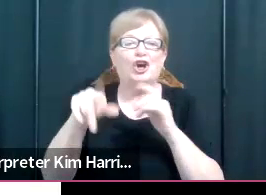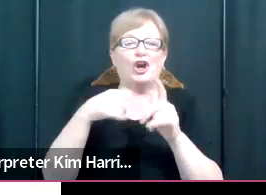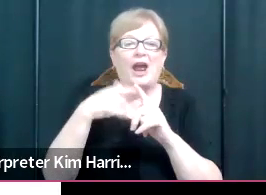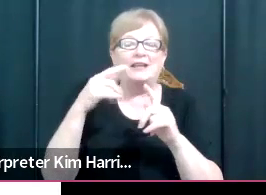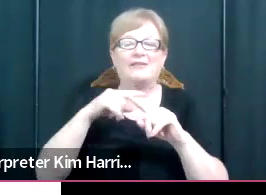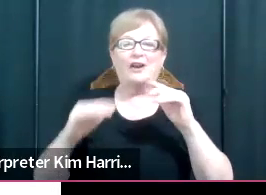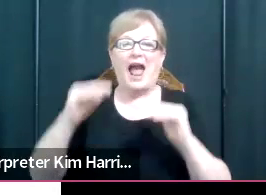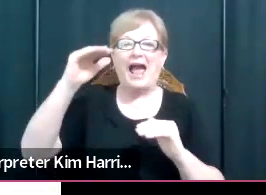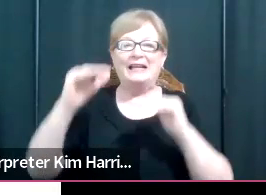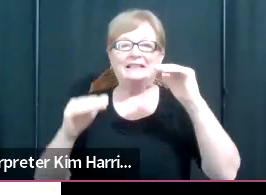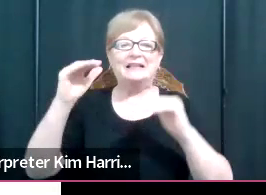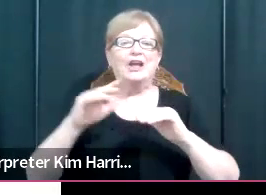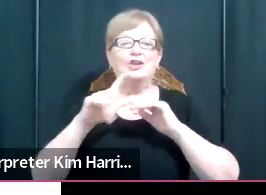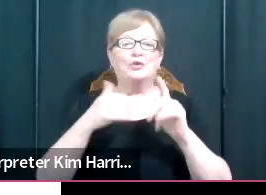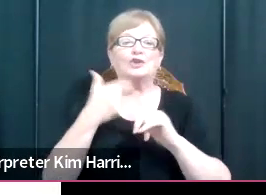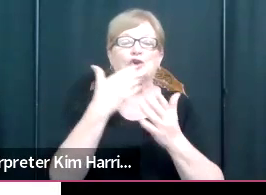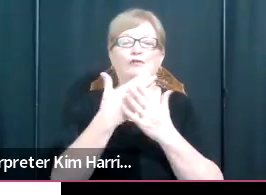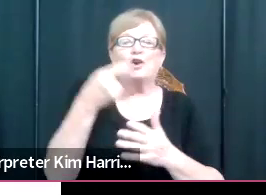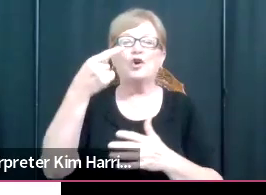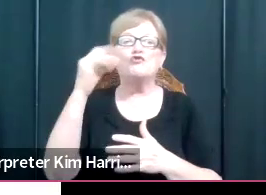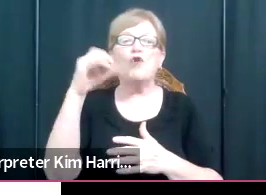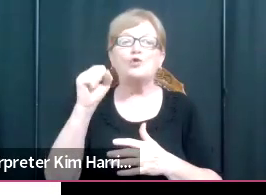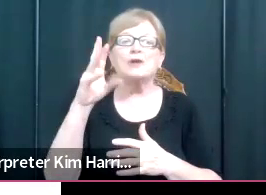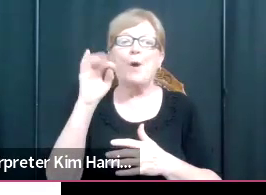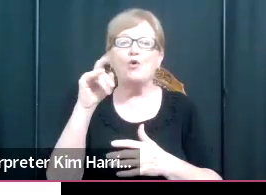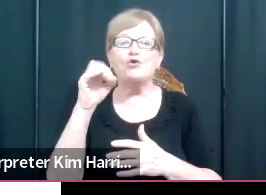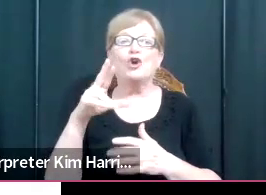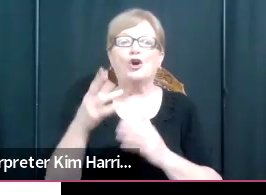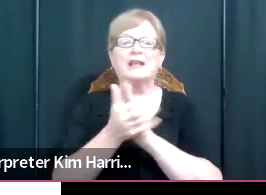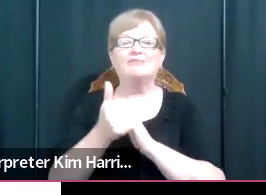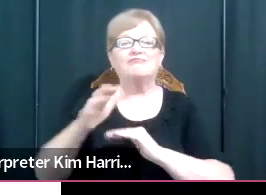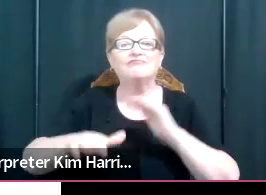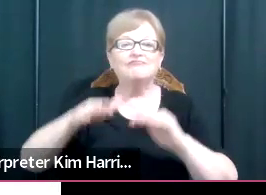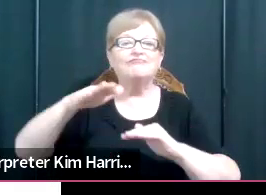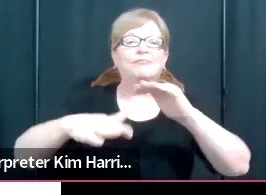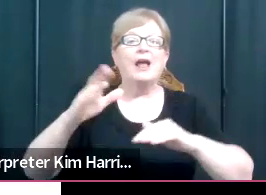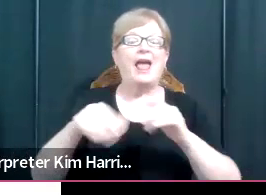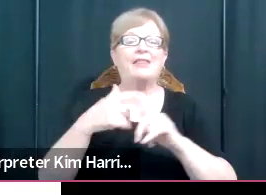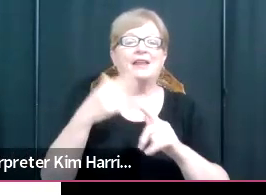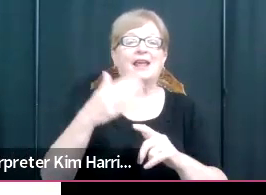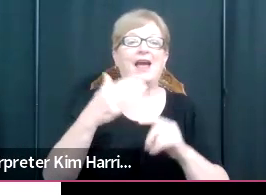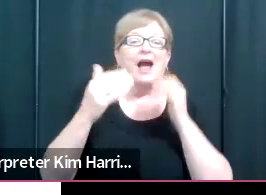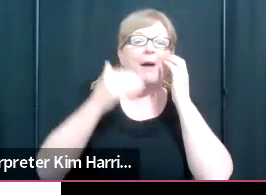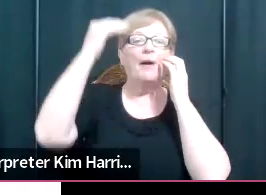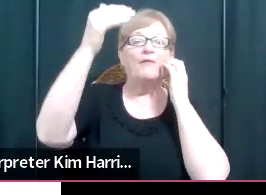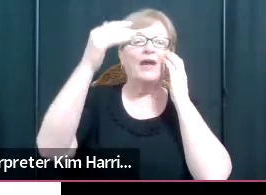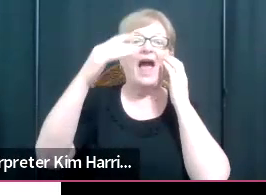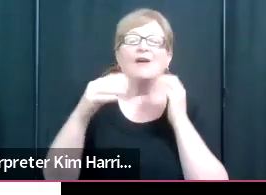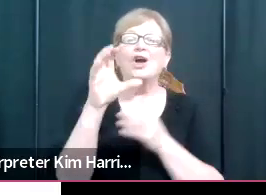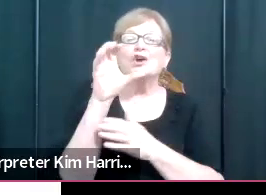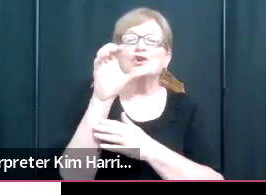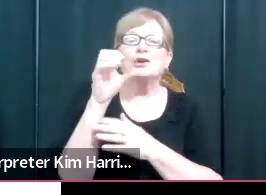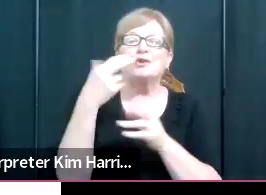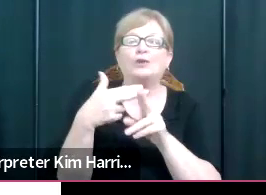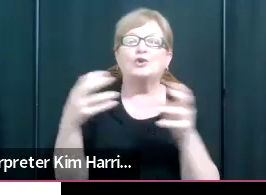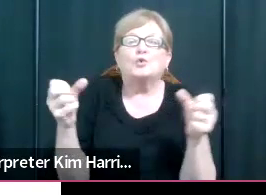motor with those needs. We have the squeeze machine up above that with somebody utilizing that.